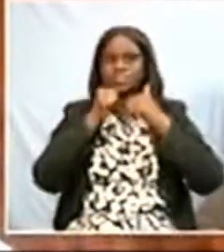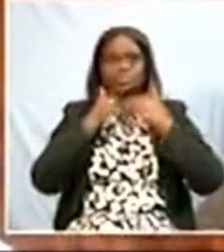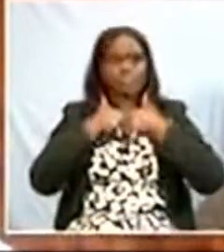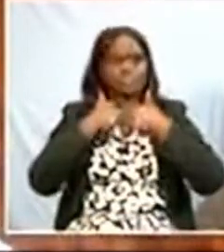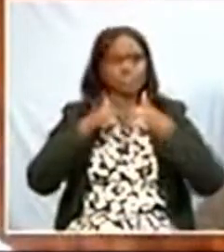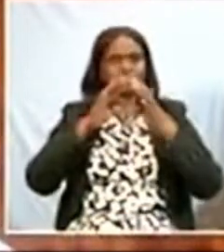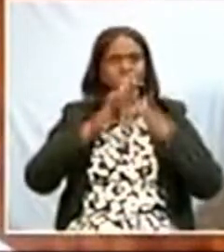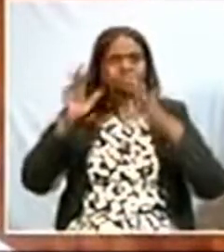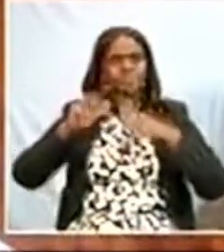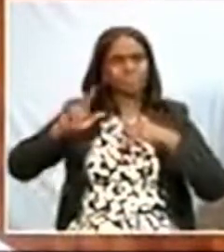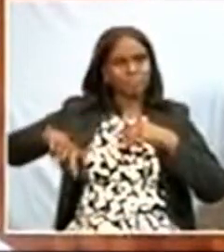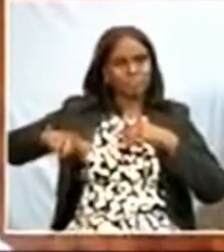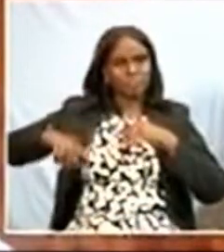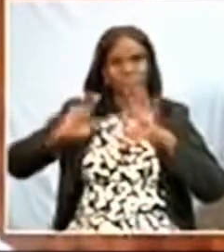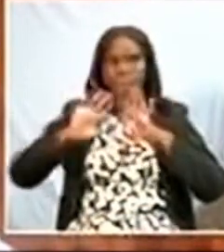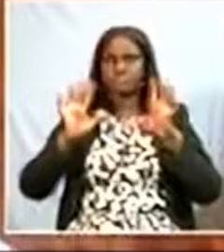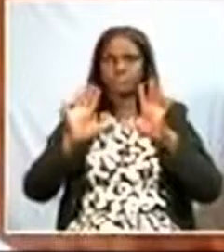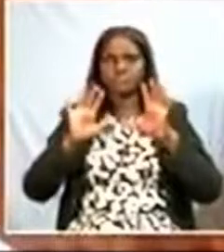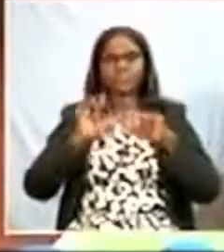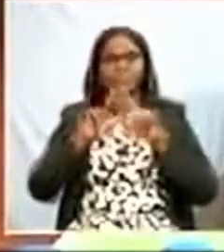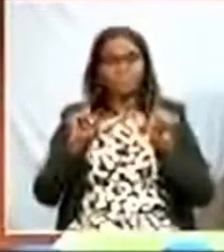much delays. But